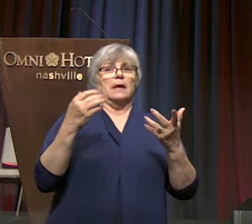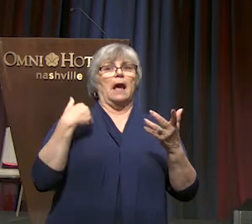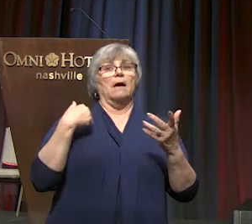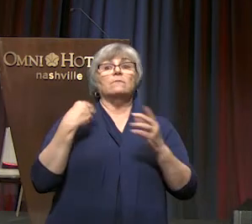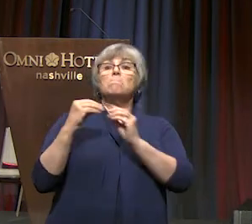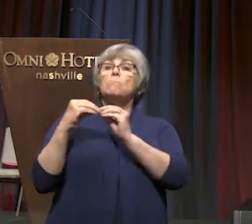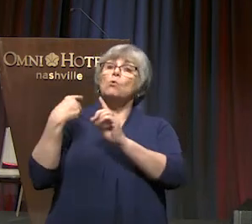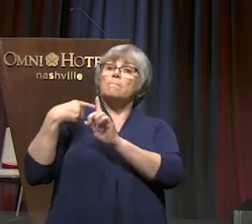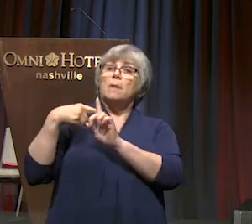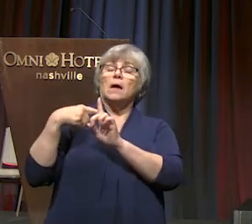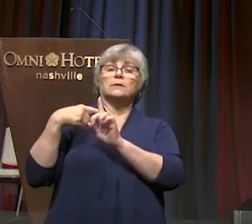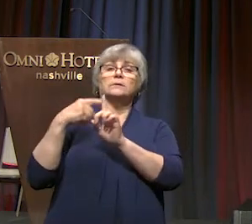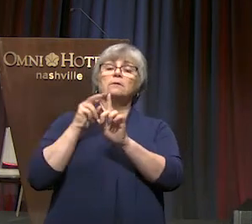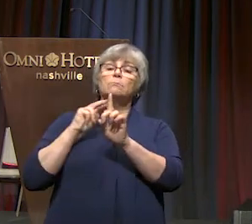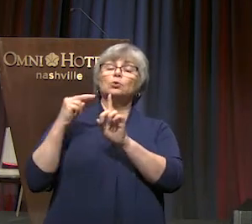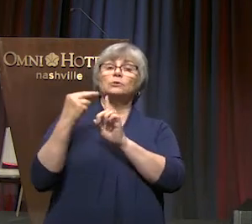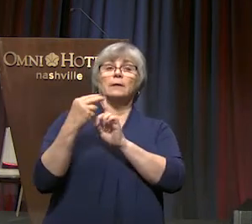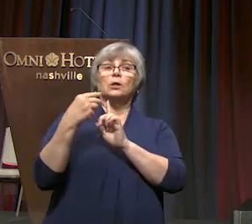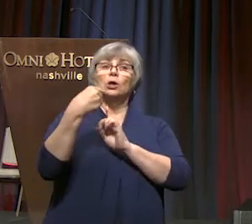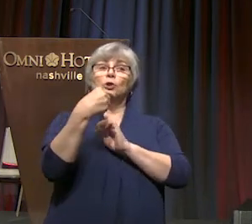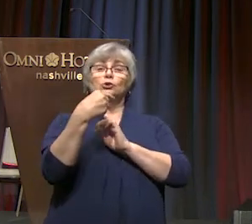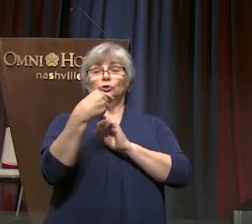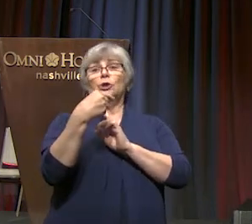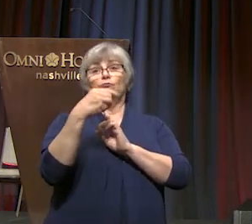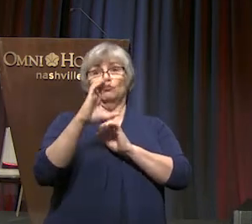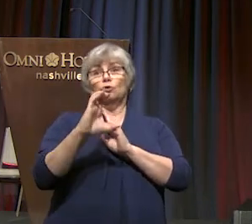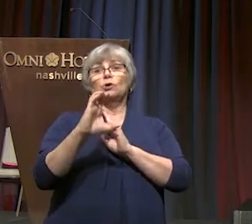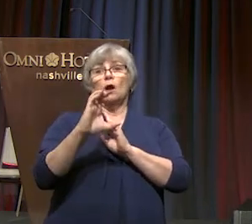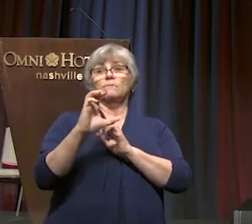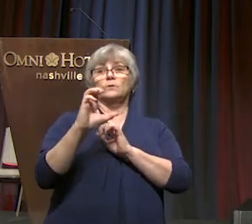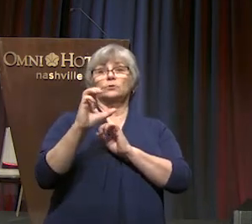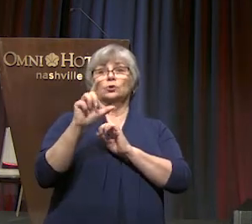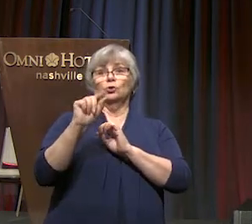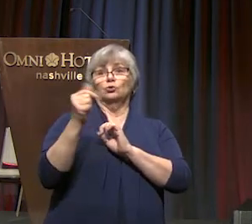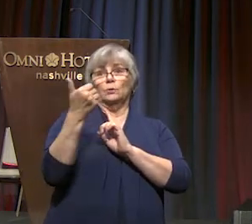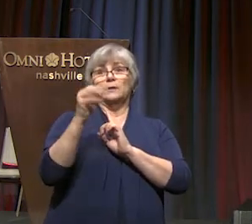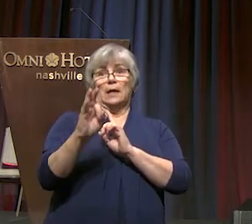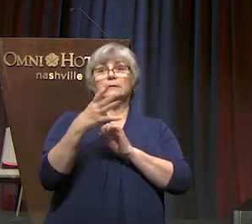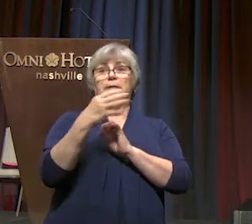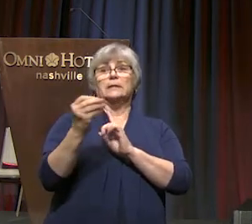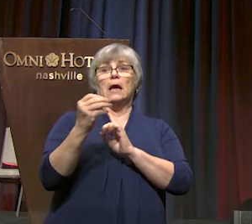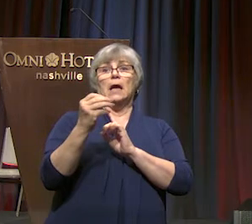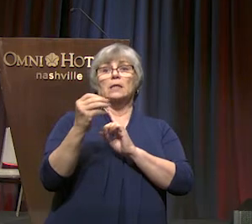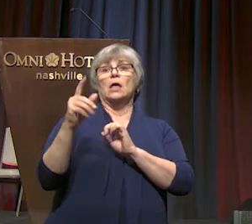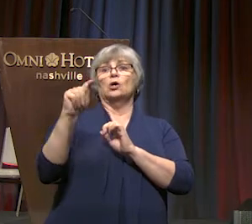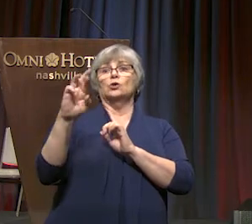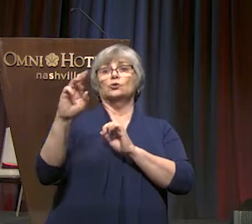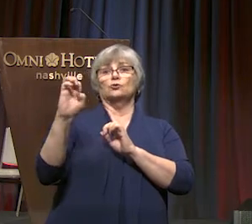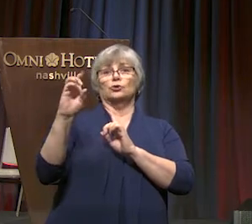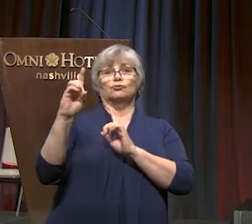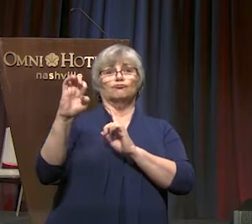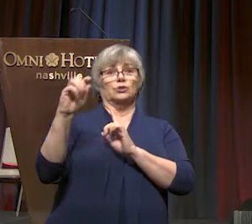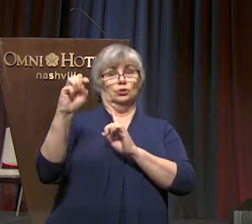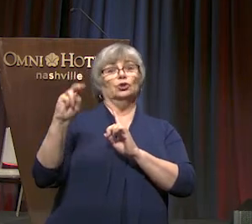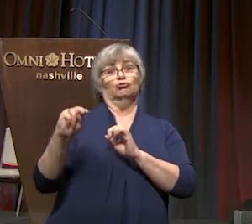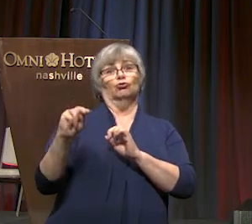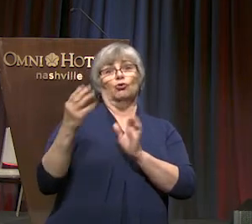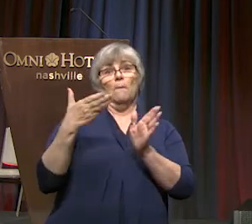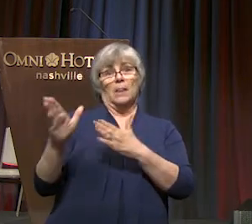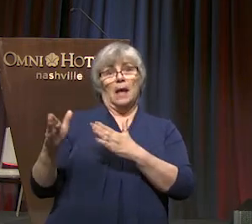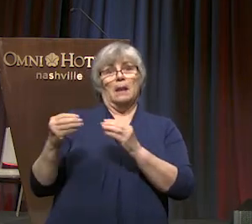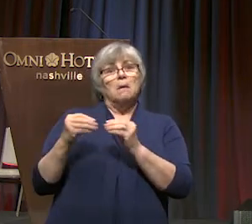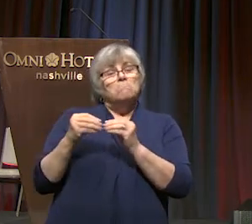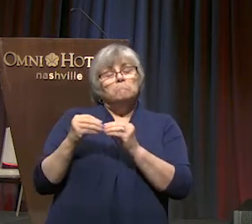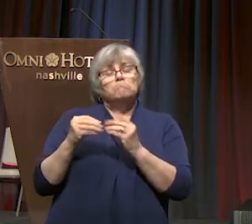perspective on the General Conference 2019 and the traditional plan. They are more conservative, and in